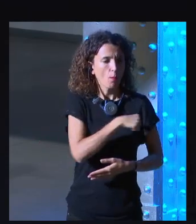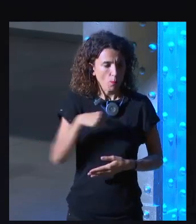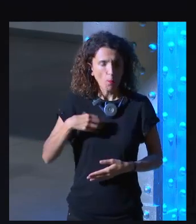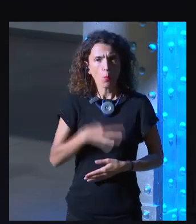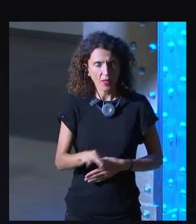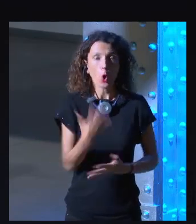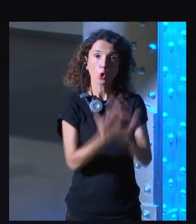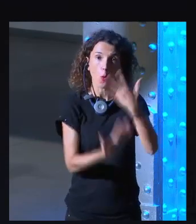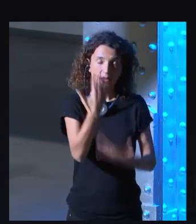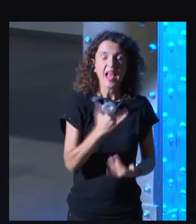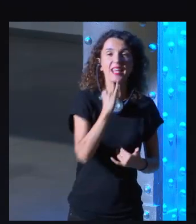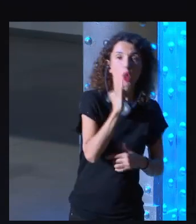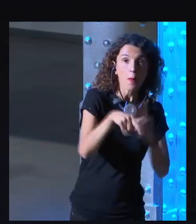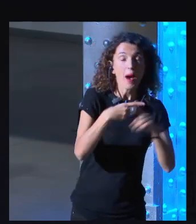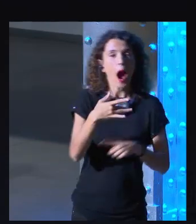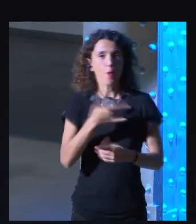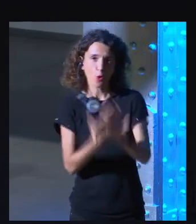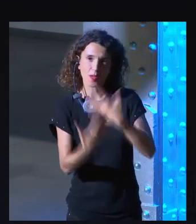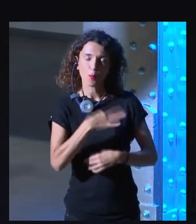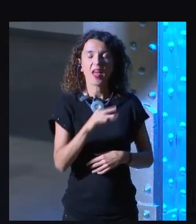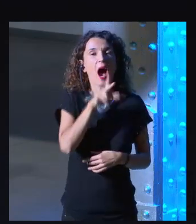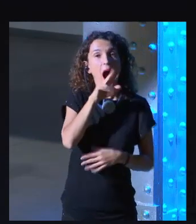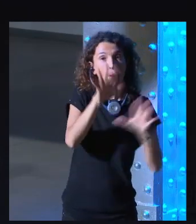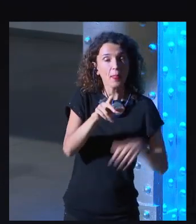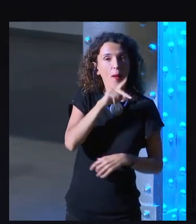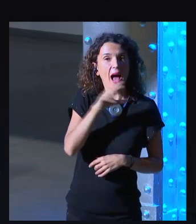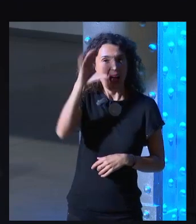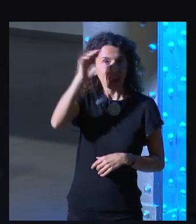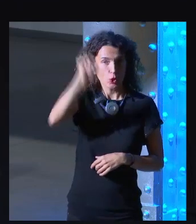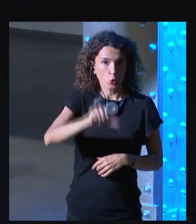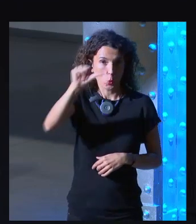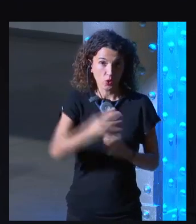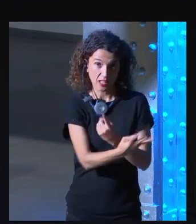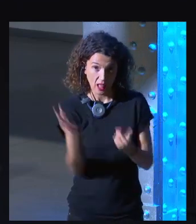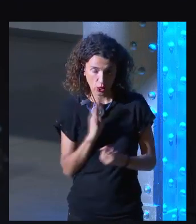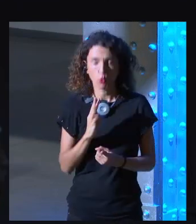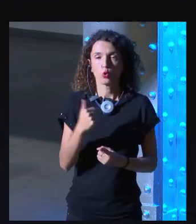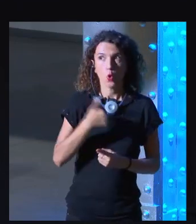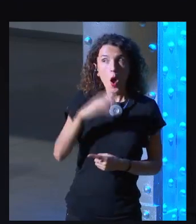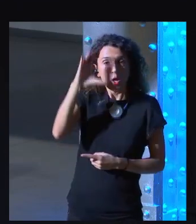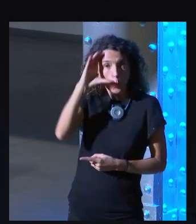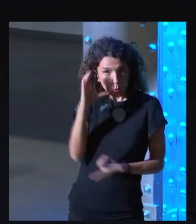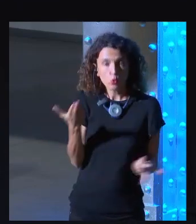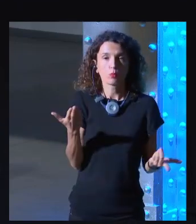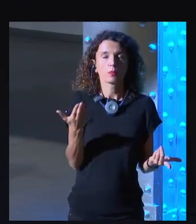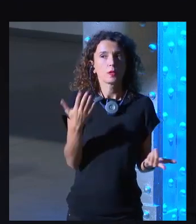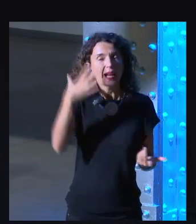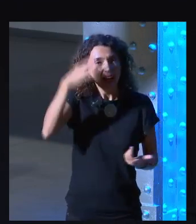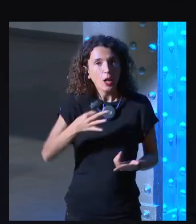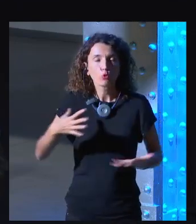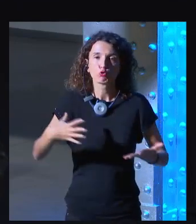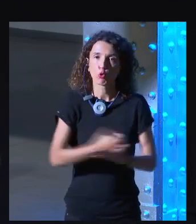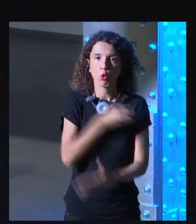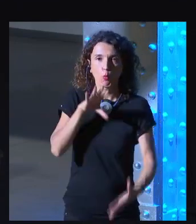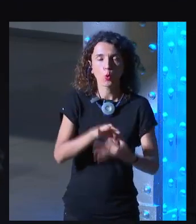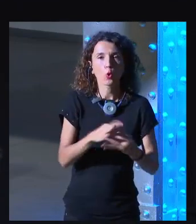to speak by listening. So for me, when I'm writing, I think everything is breath, isn't it? And we all